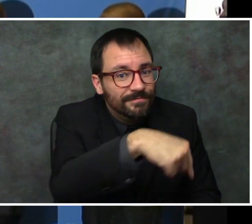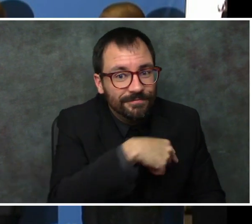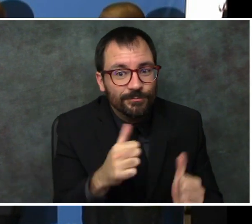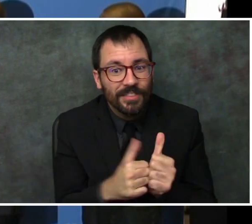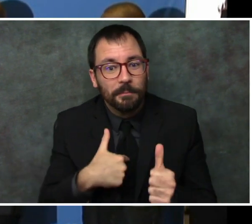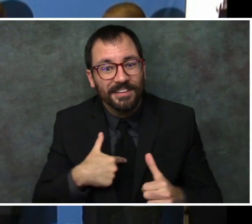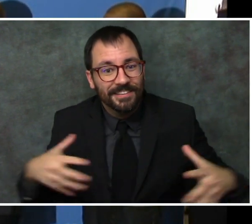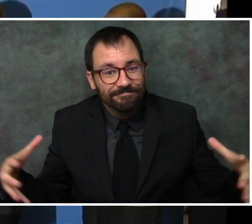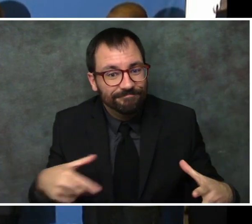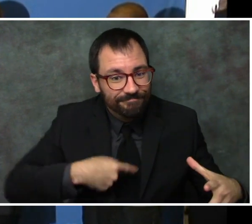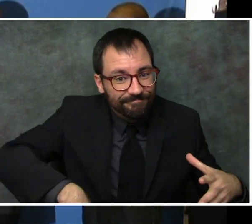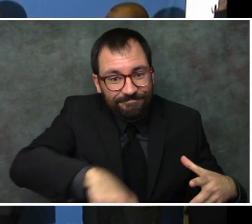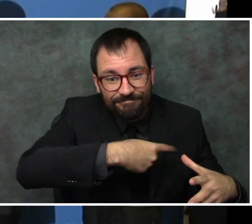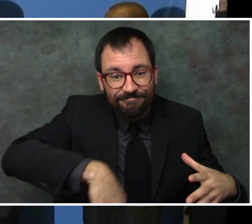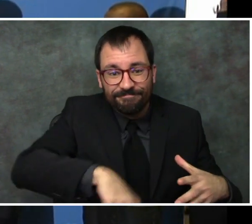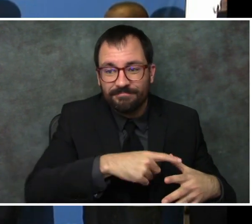leadership.